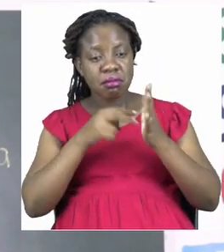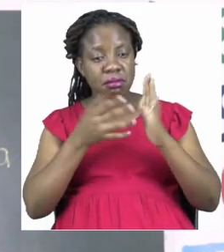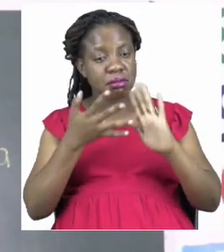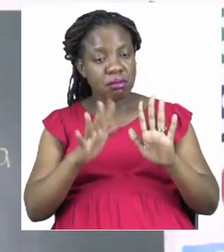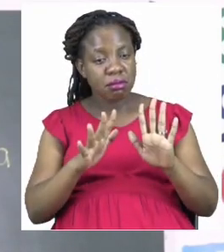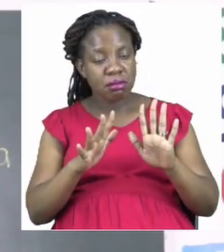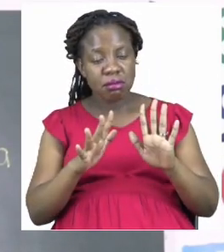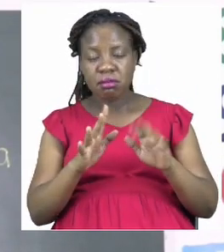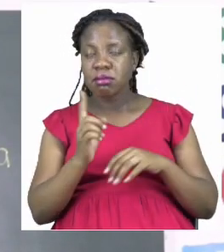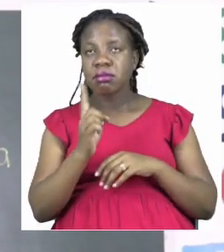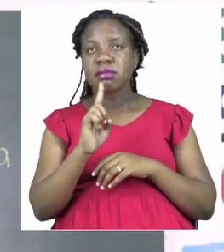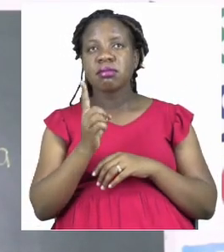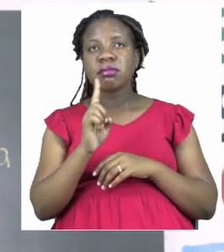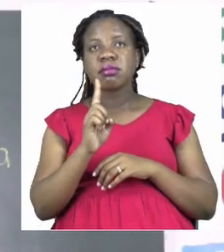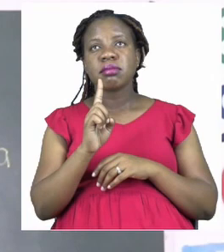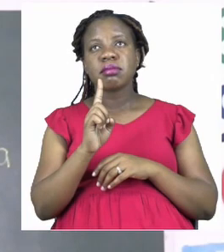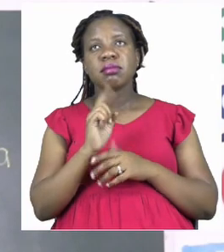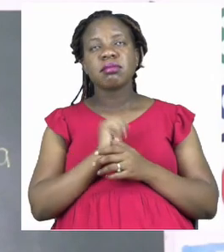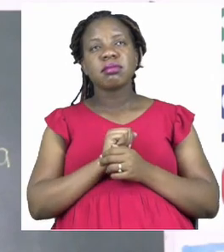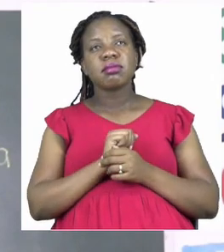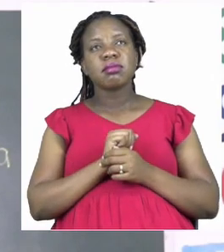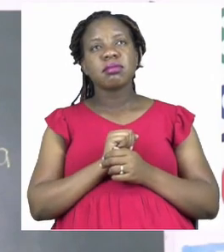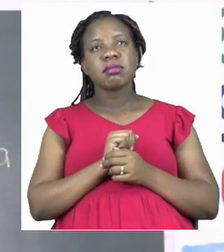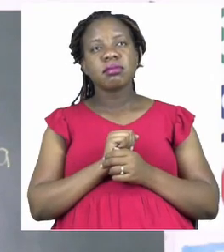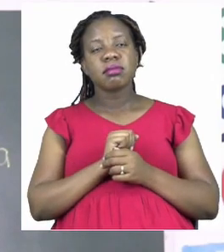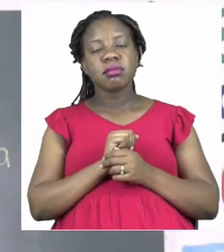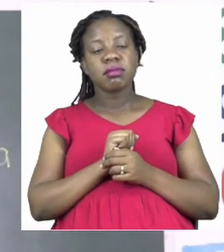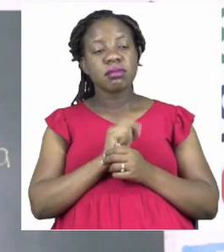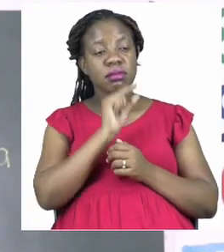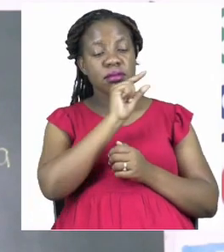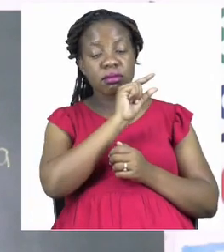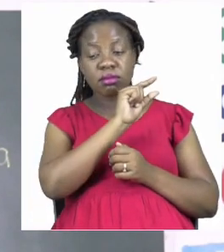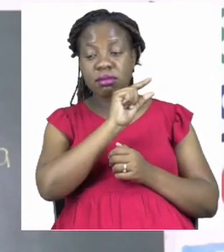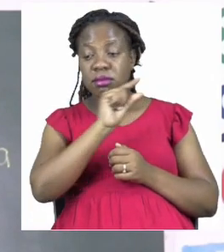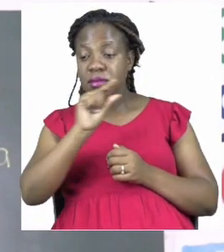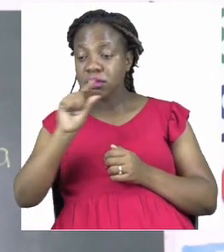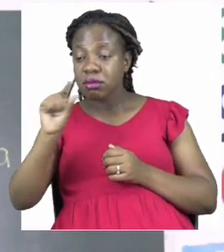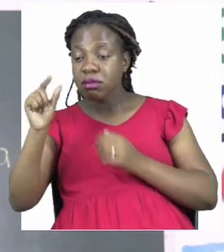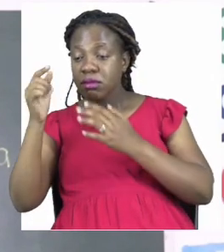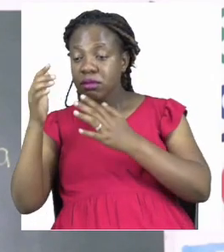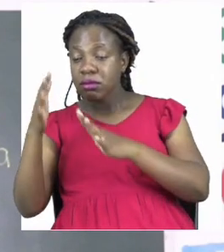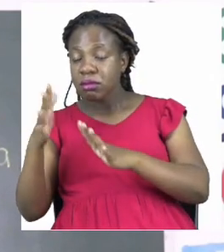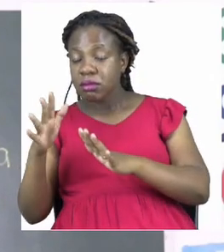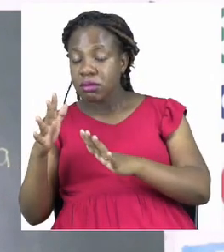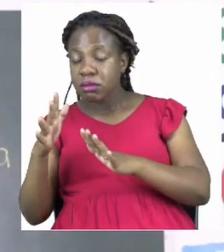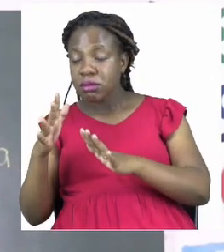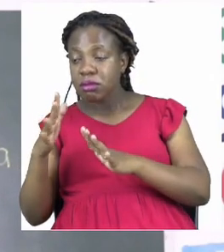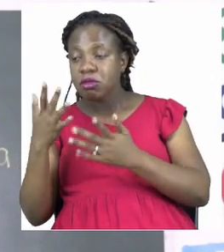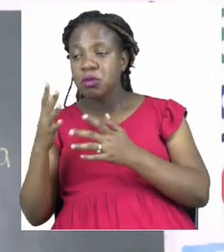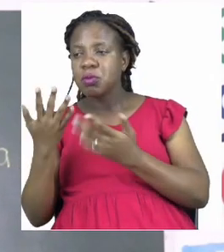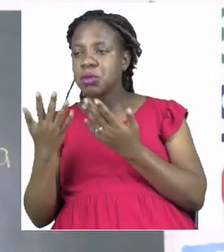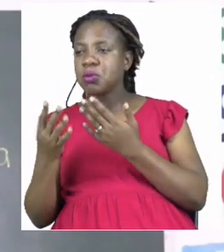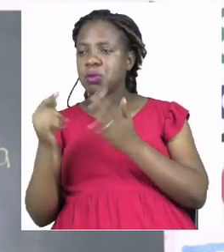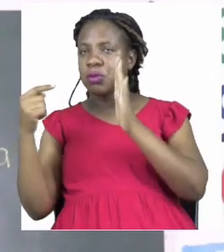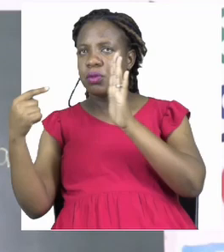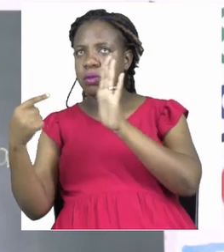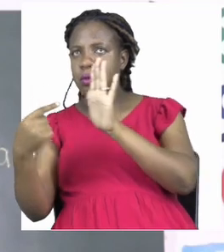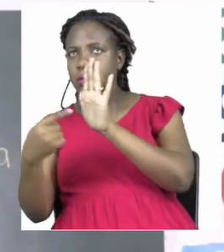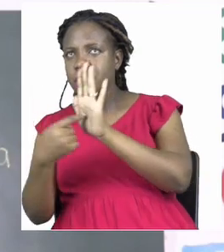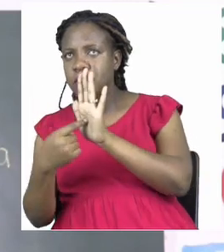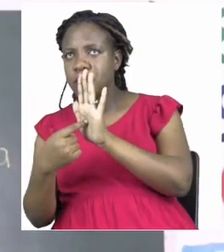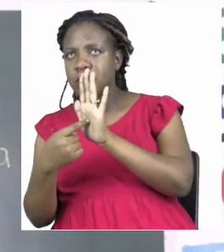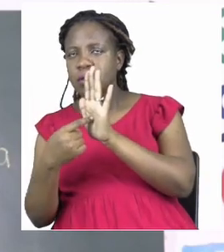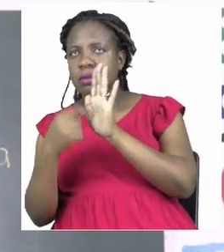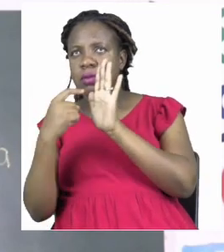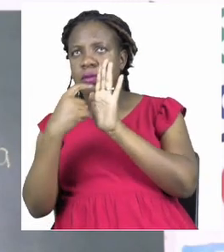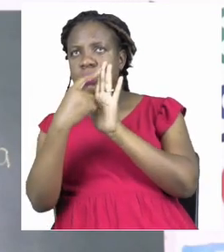us to complete any sentence, we need to either put a full stop, an exclamation mark, or a